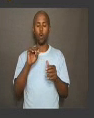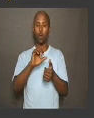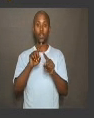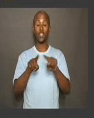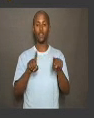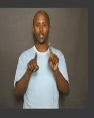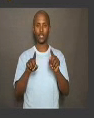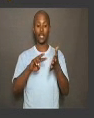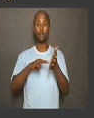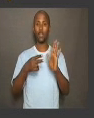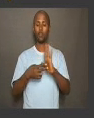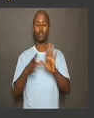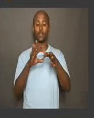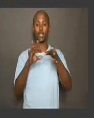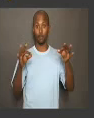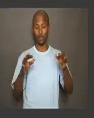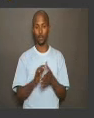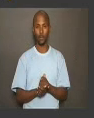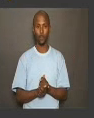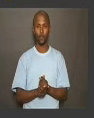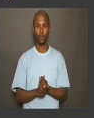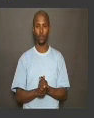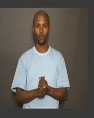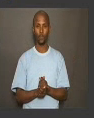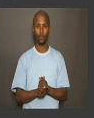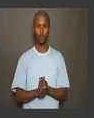to the meaning of the statements.